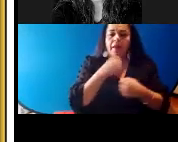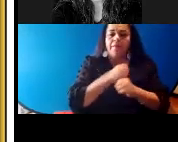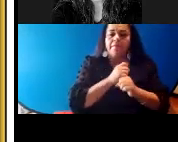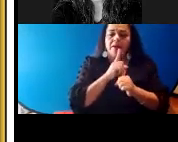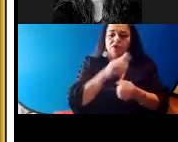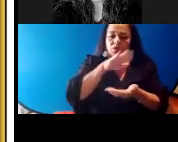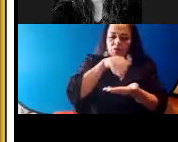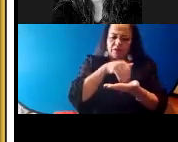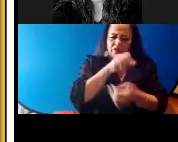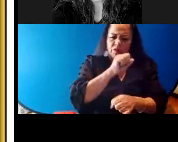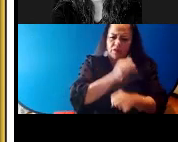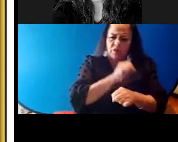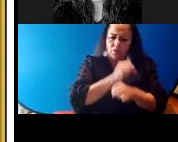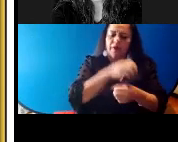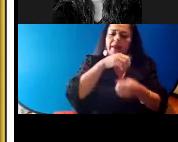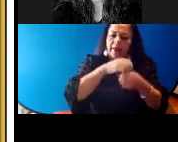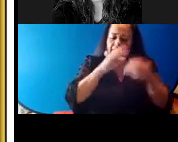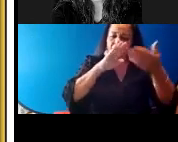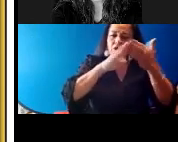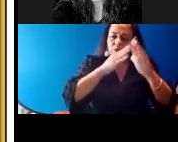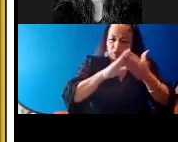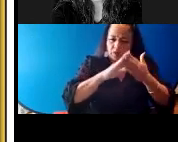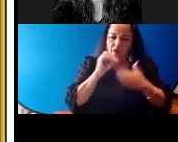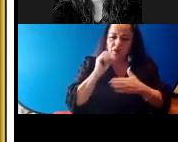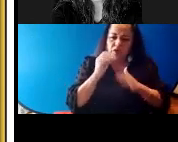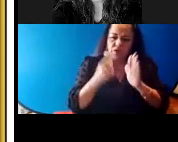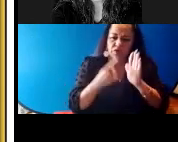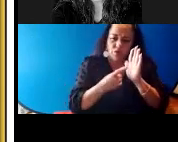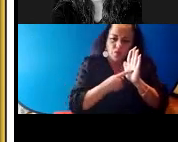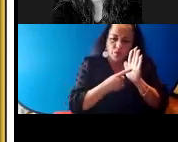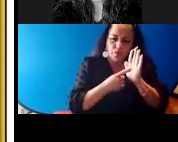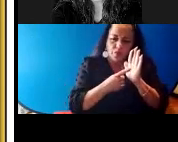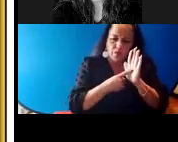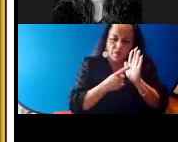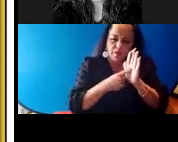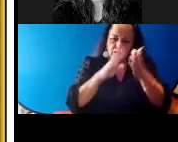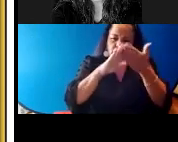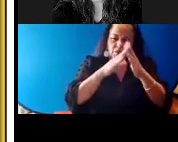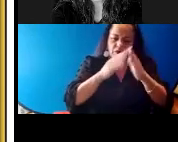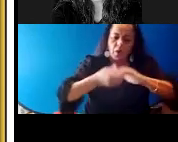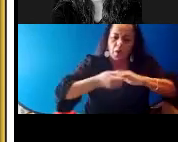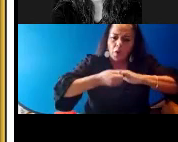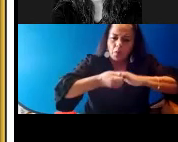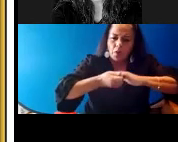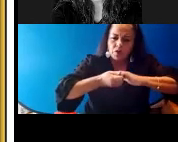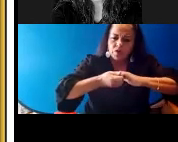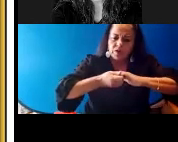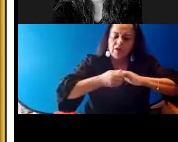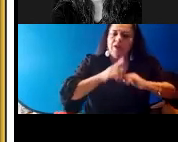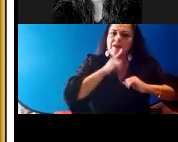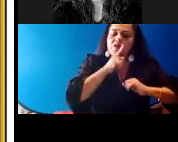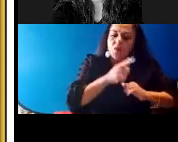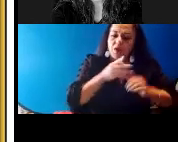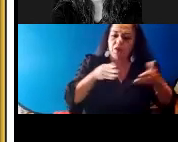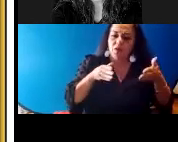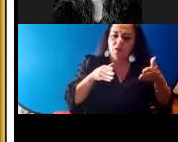the work in community, right? So this is a commitment to engage community partners in an authentic way, beyond